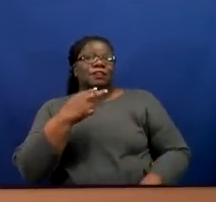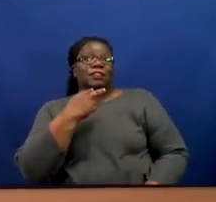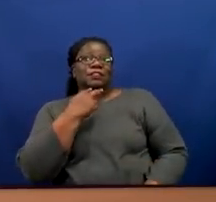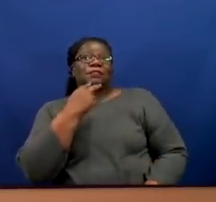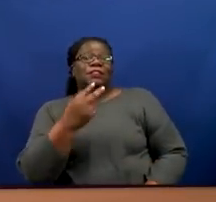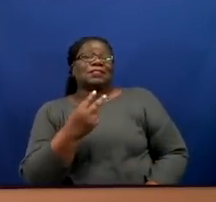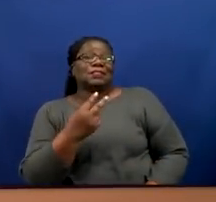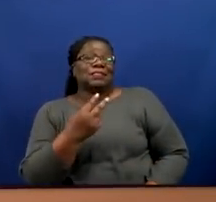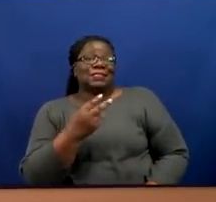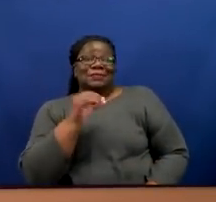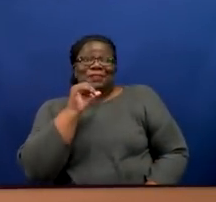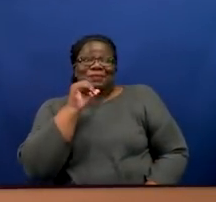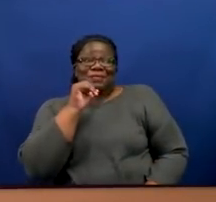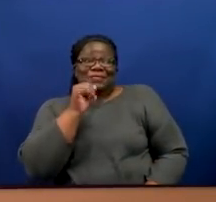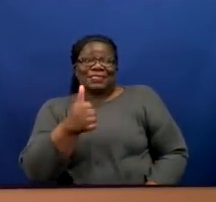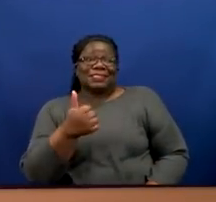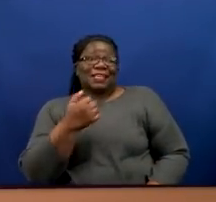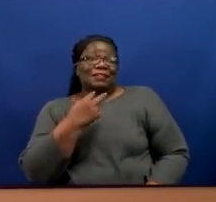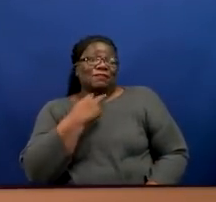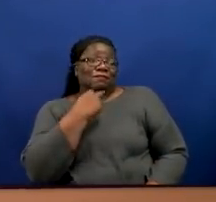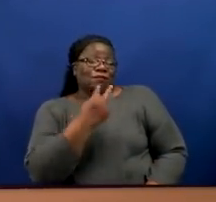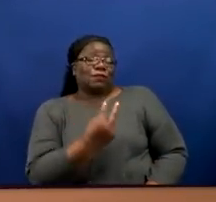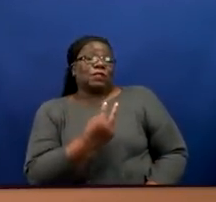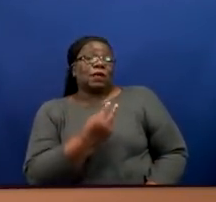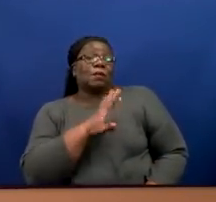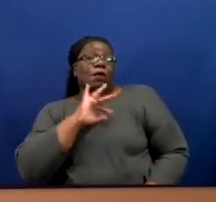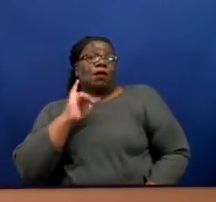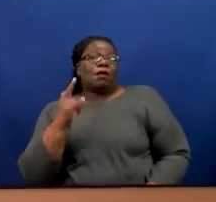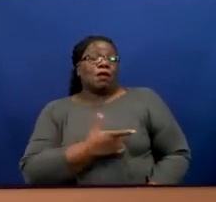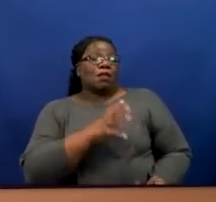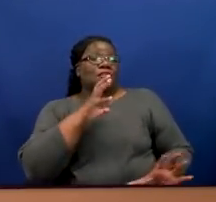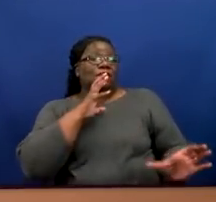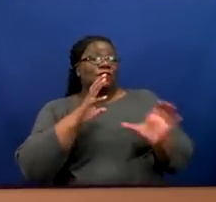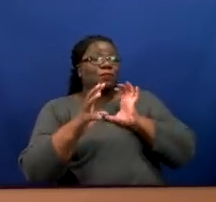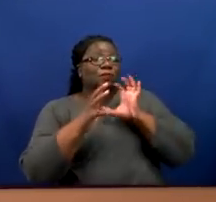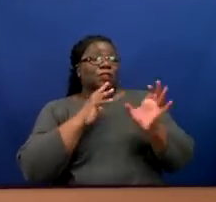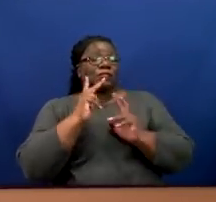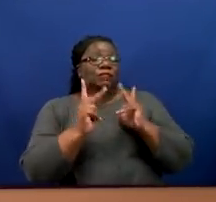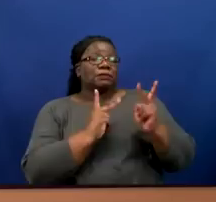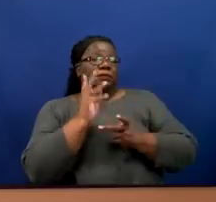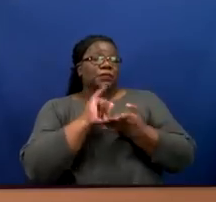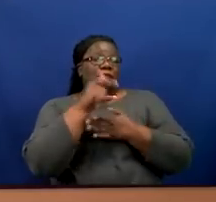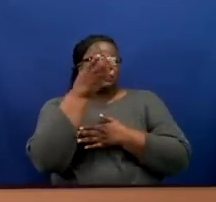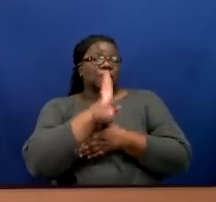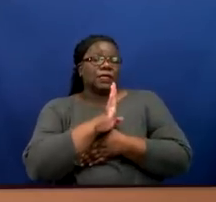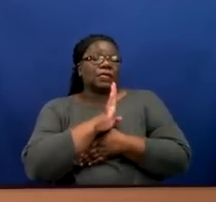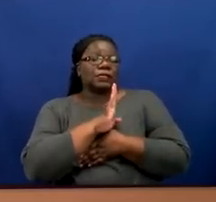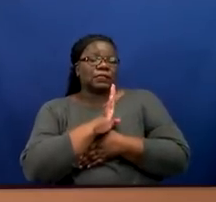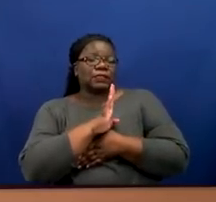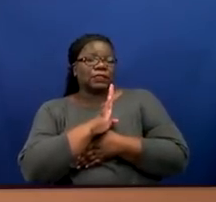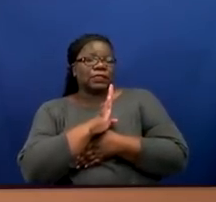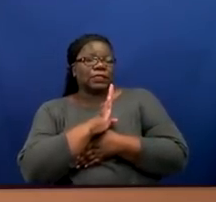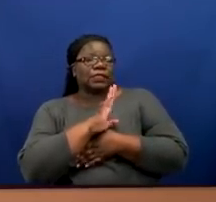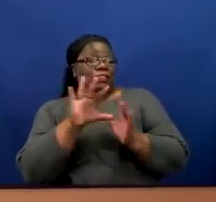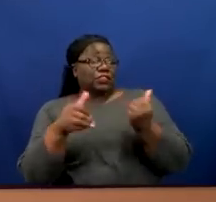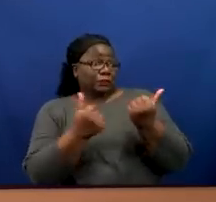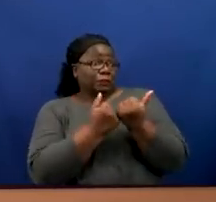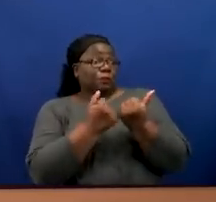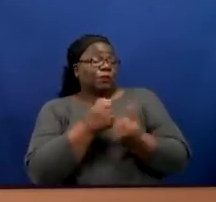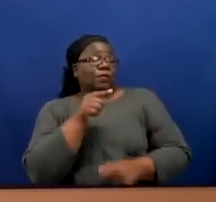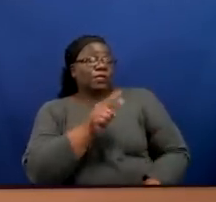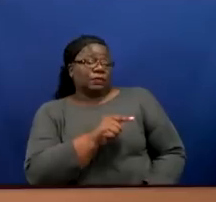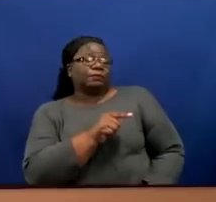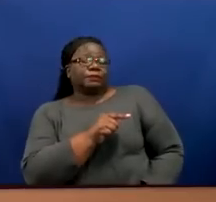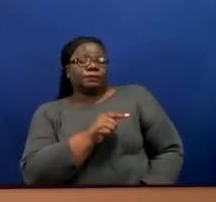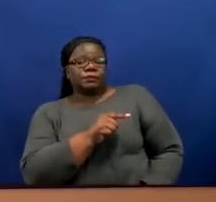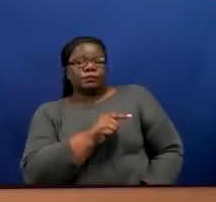of it is nonverbal, but all of it communicates to the people that God is on their side. Can I give it to you